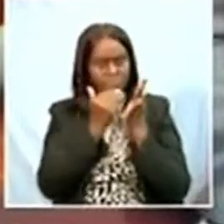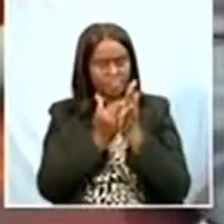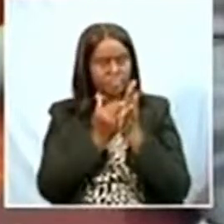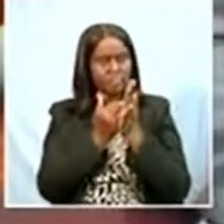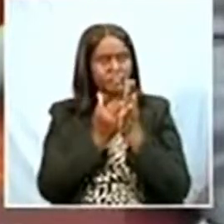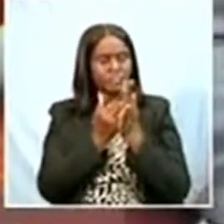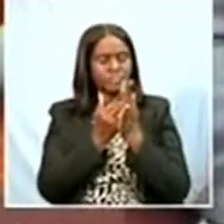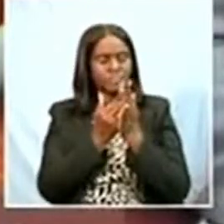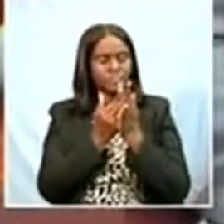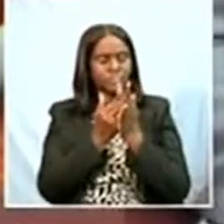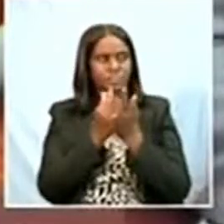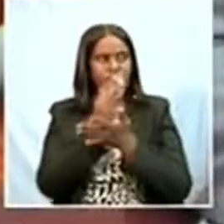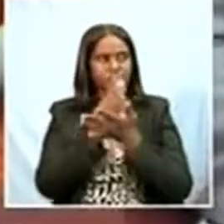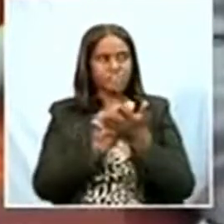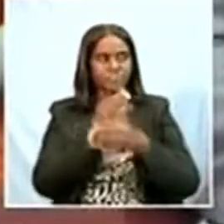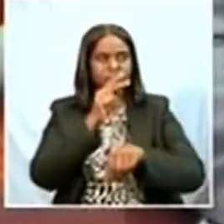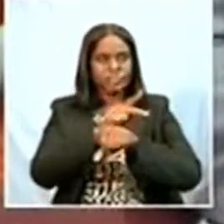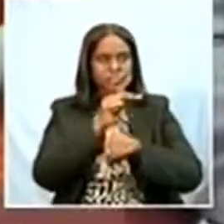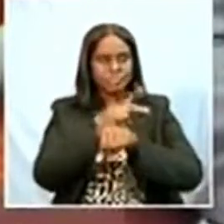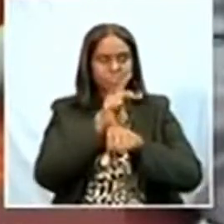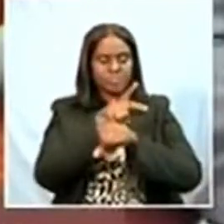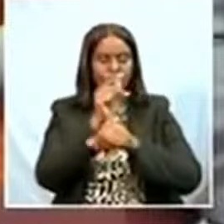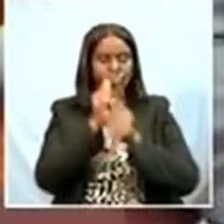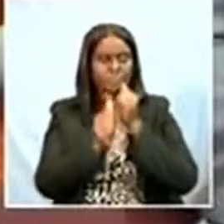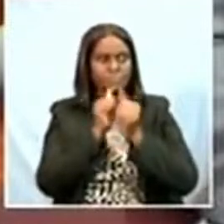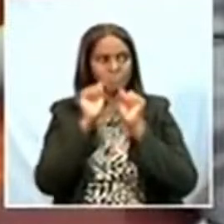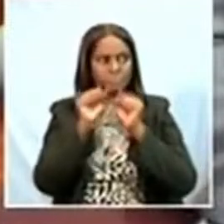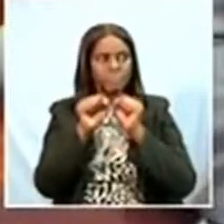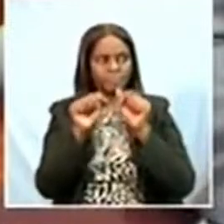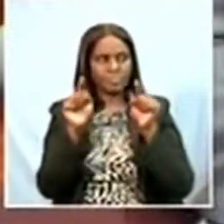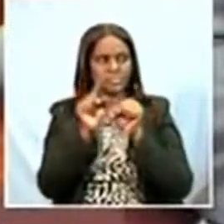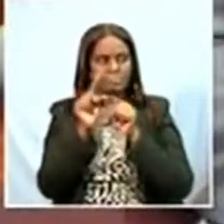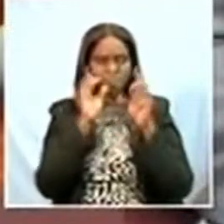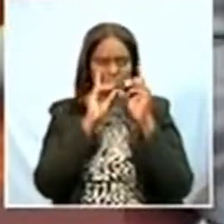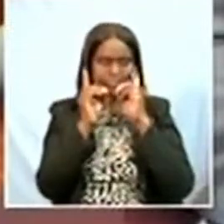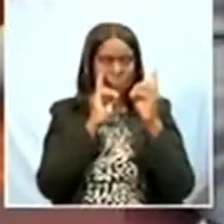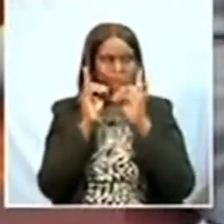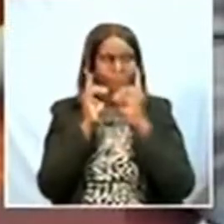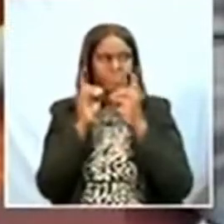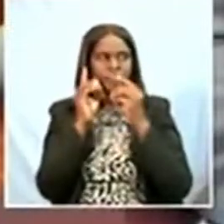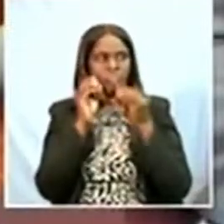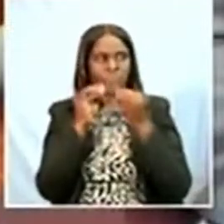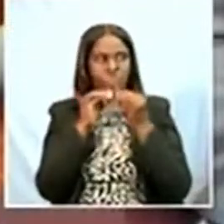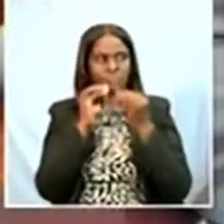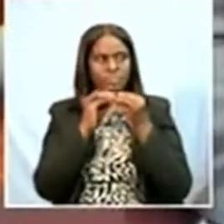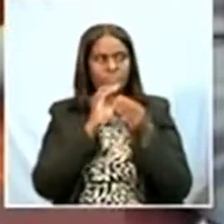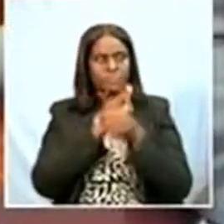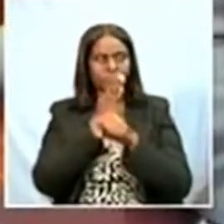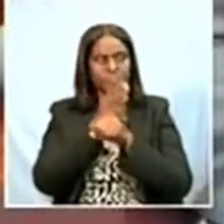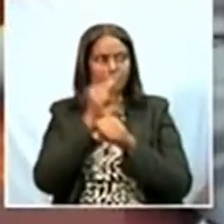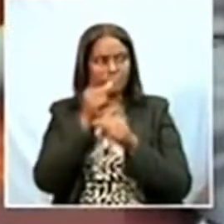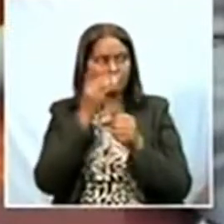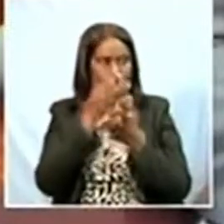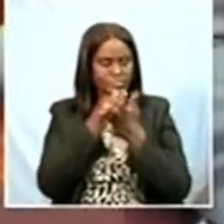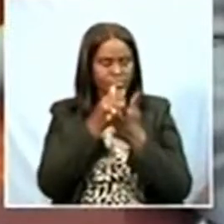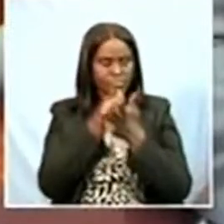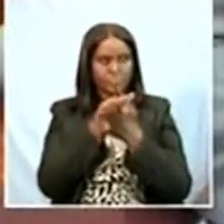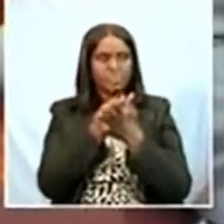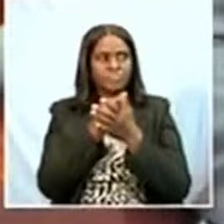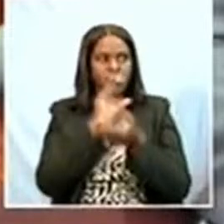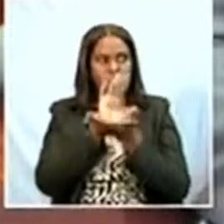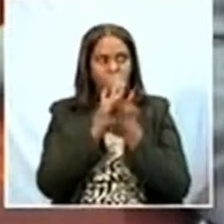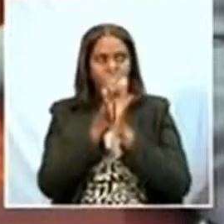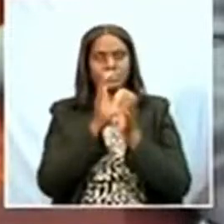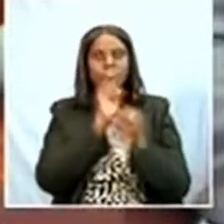There are some projects which you think you could be early candidates for once that financing becomes